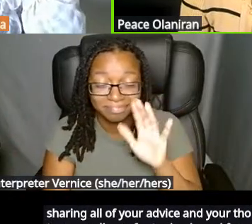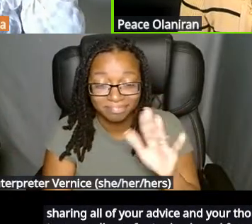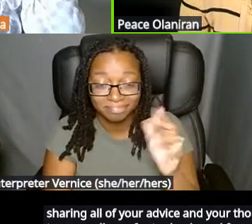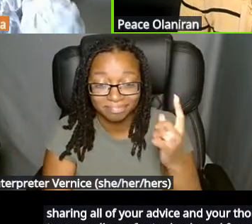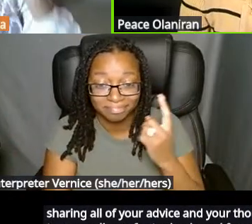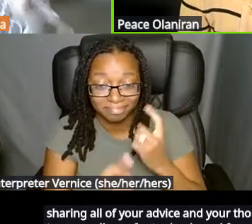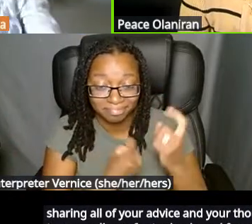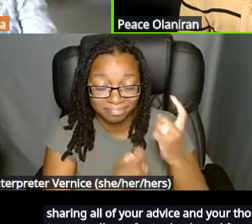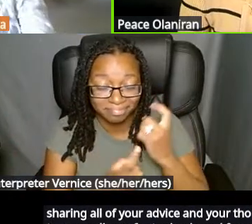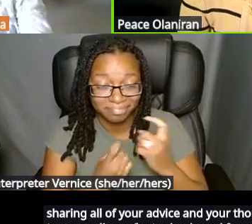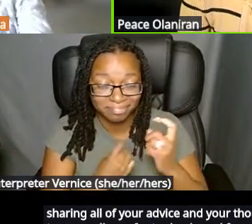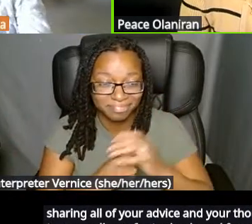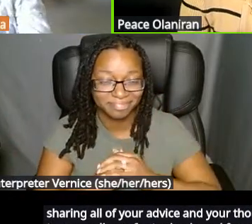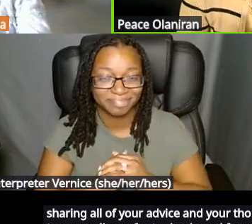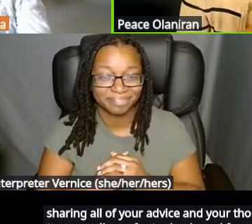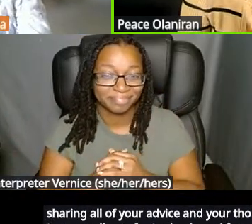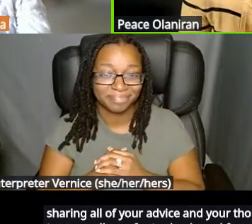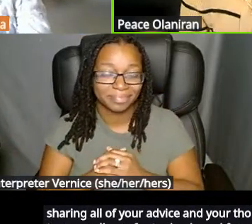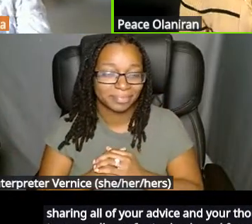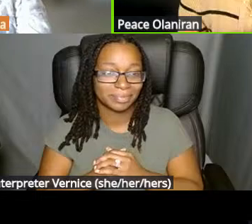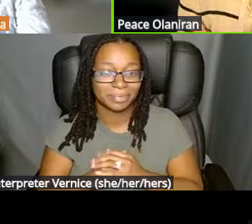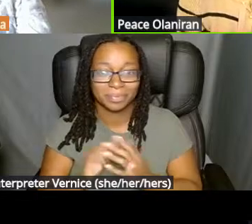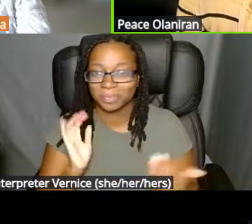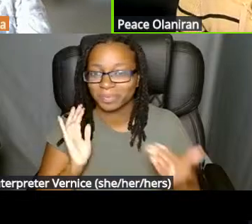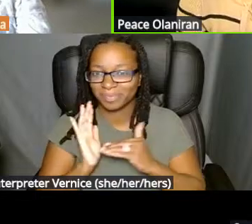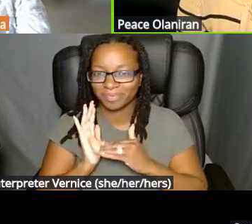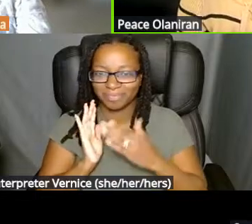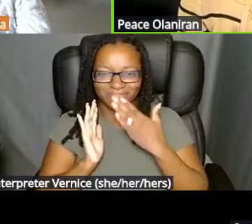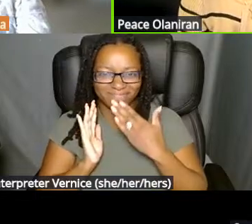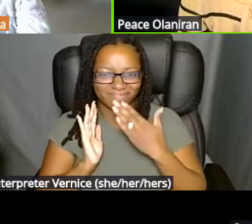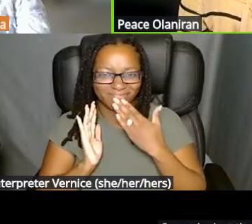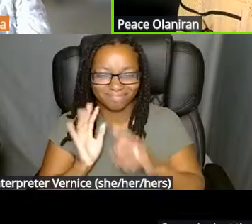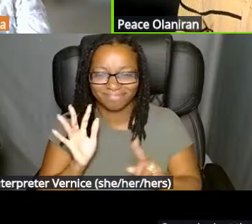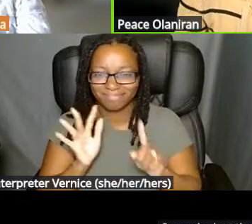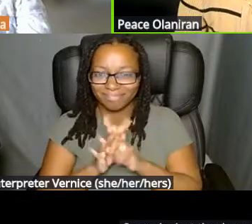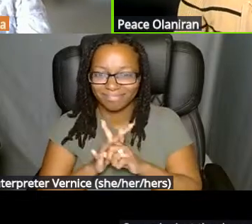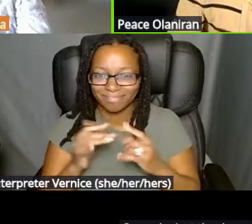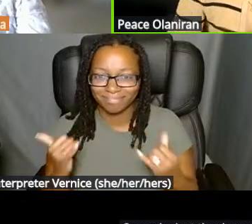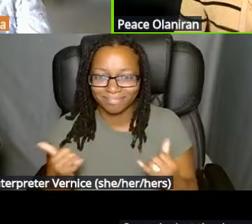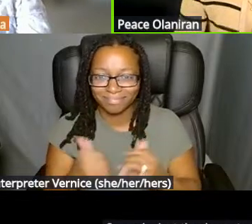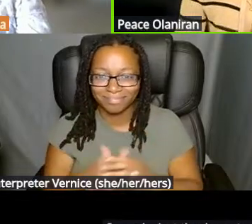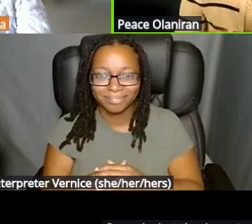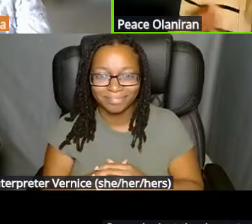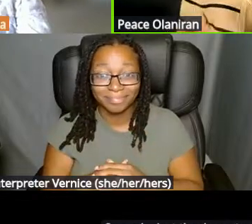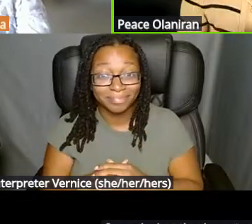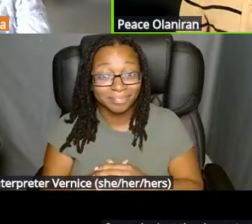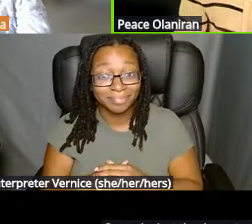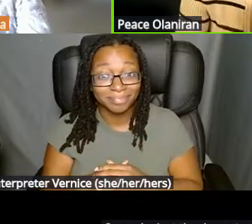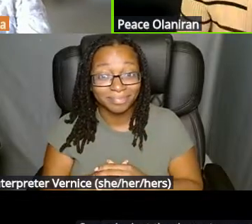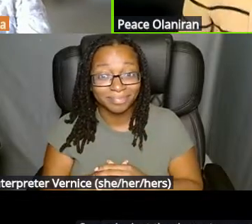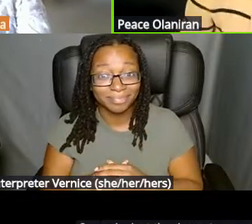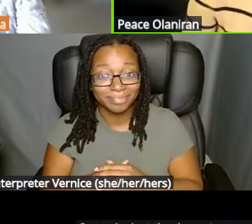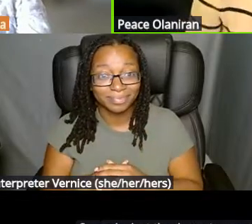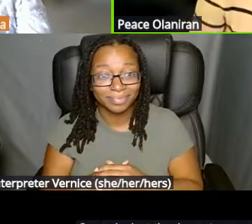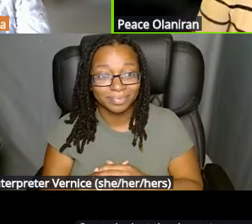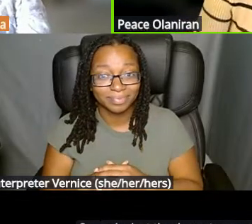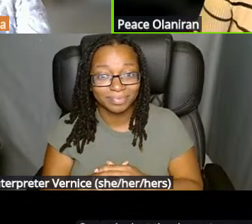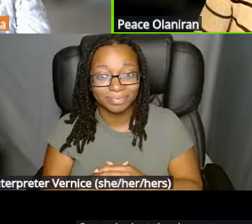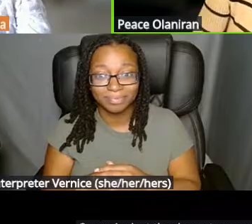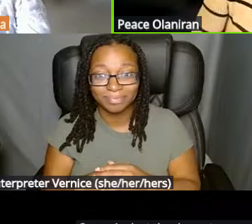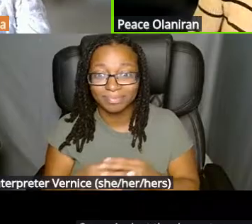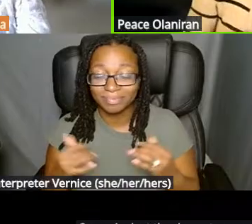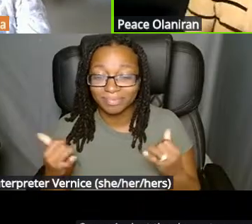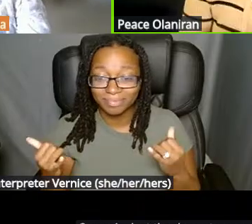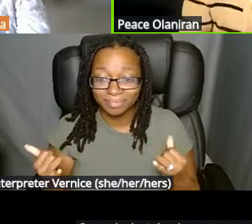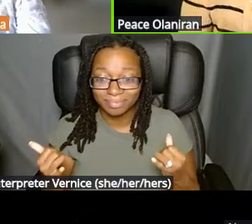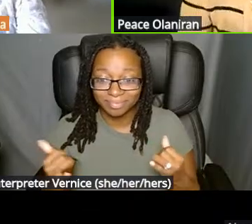are asked. So again, just thank you to everyone who attended today. With that, Neuro